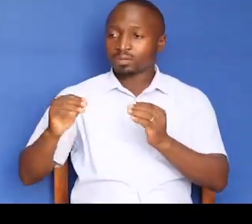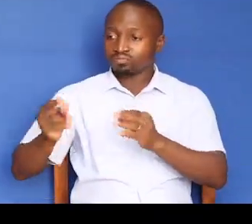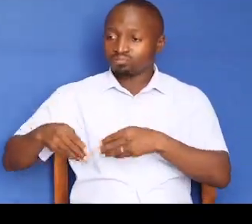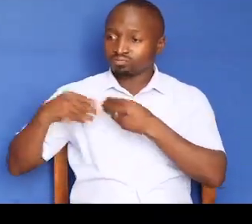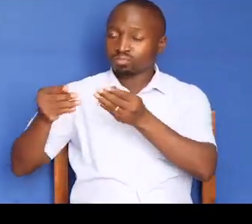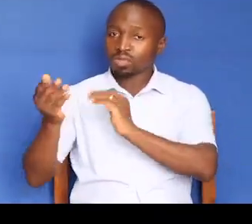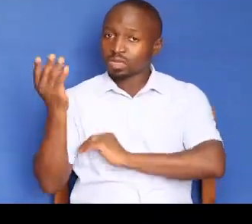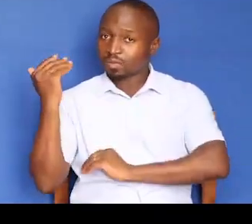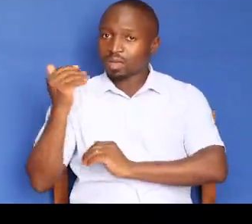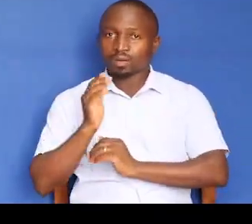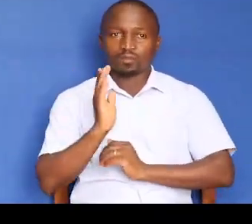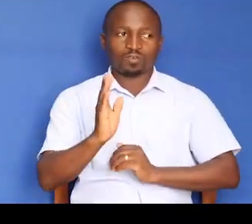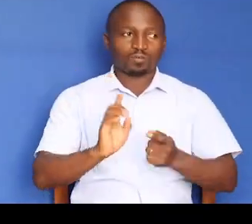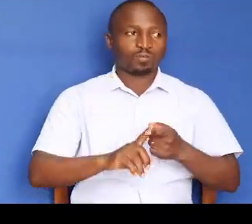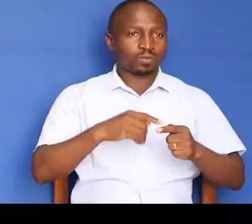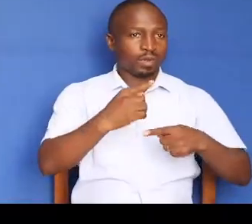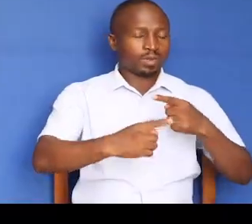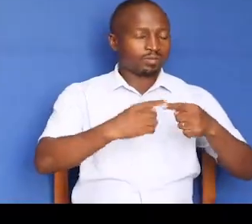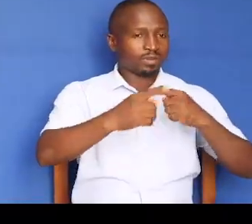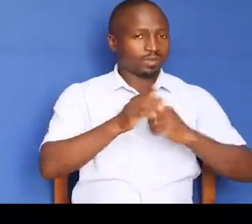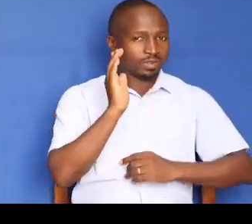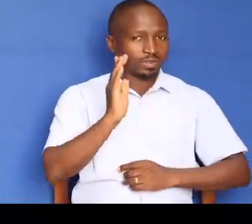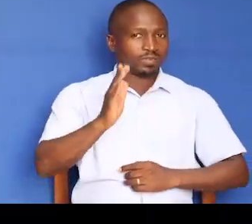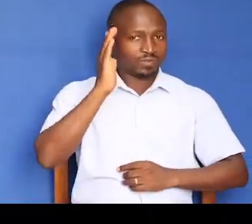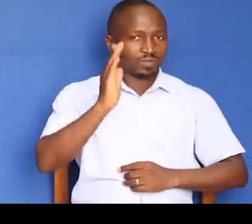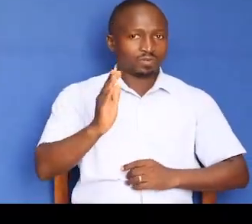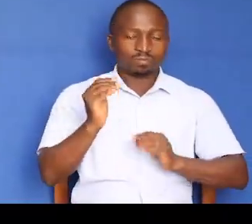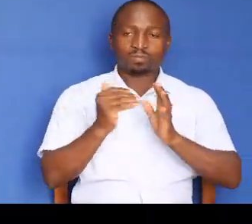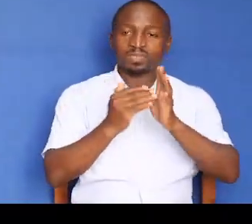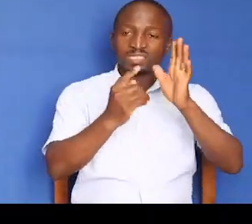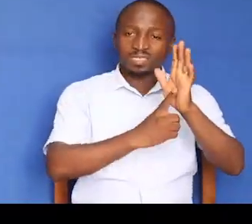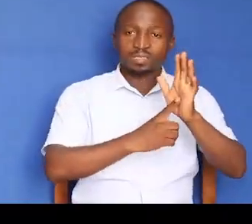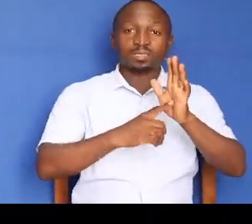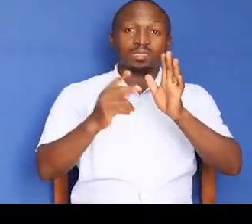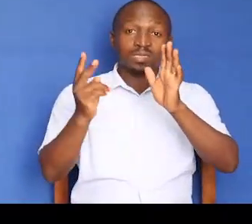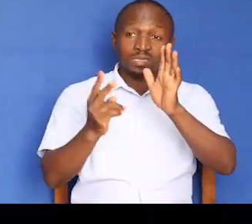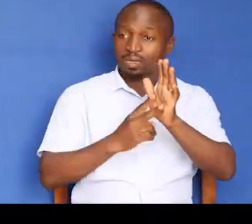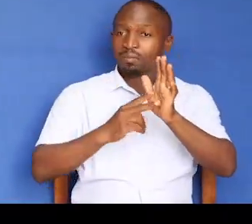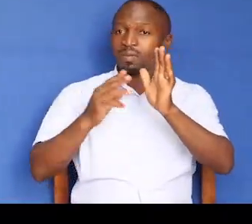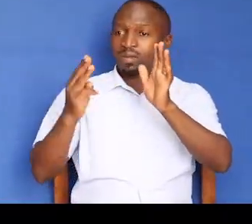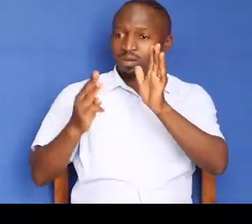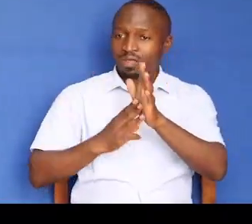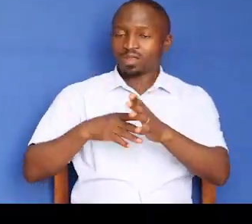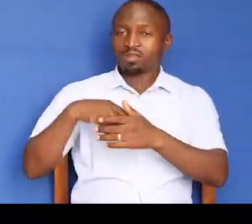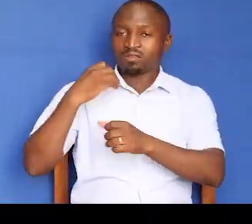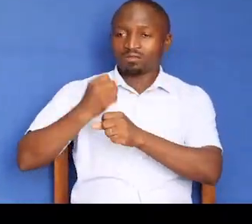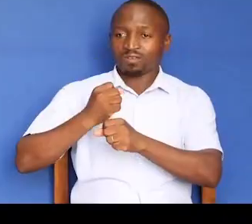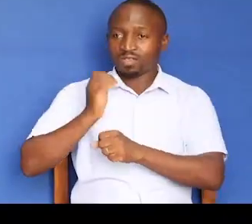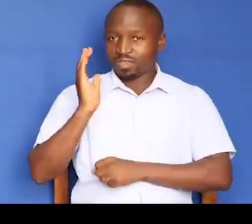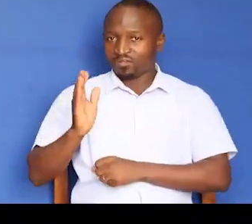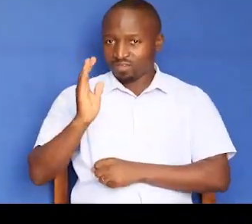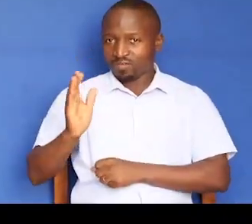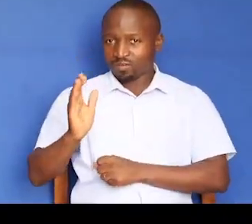4, do the same. At 5, you have to do the same. At 6, 7, 8, up to 9, you have to do